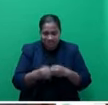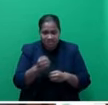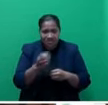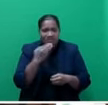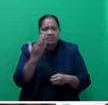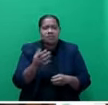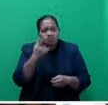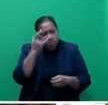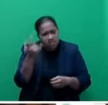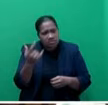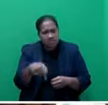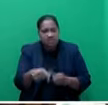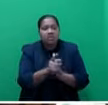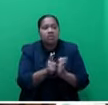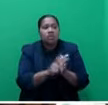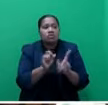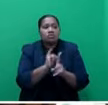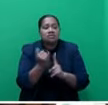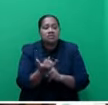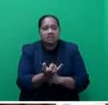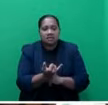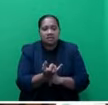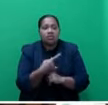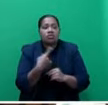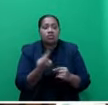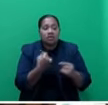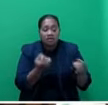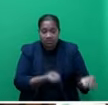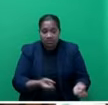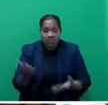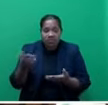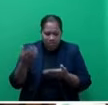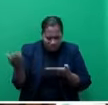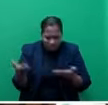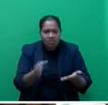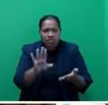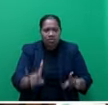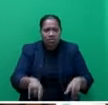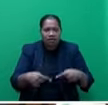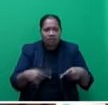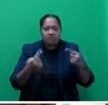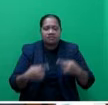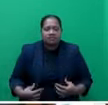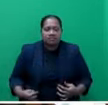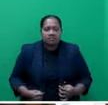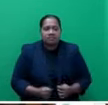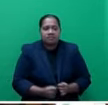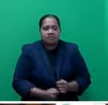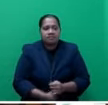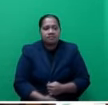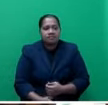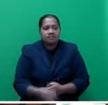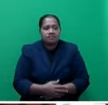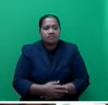that. And this is the Law Society on whose submissions you are basing your whole argument on. Mr. Speaker, sir,